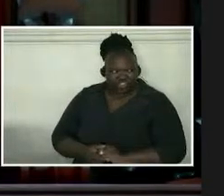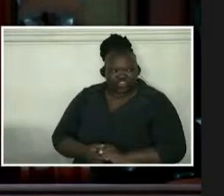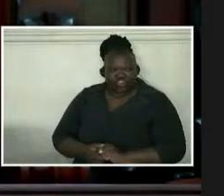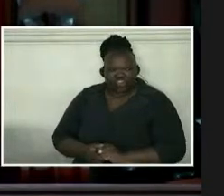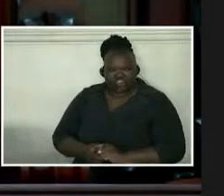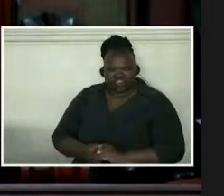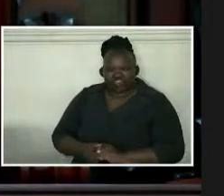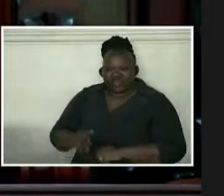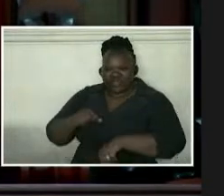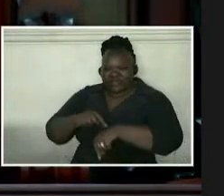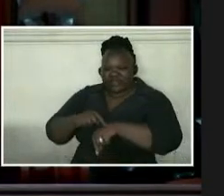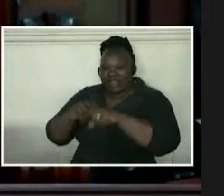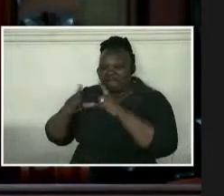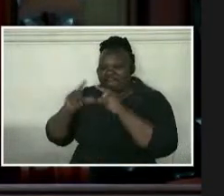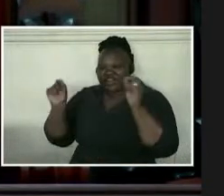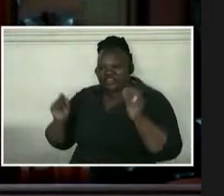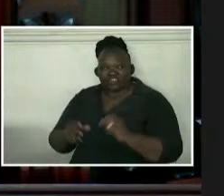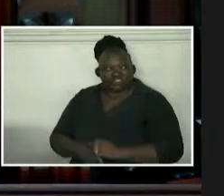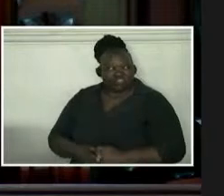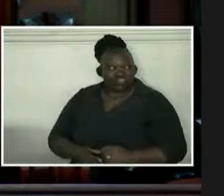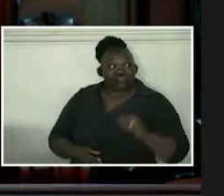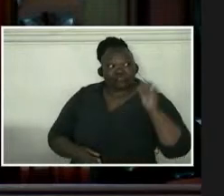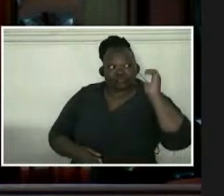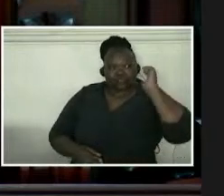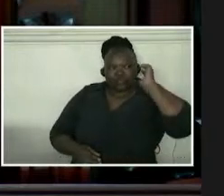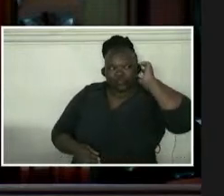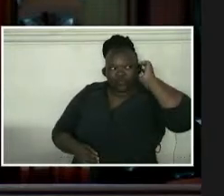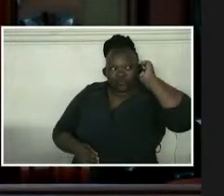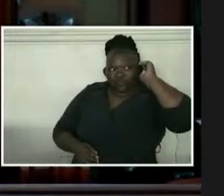your six minutes is finished